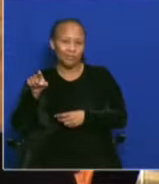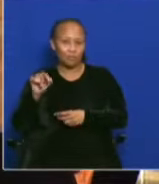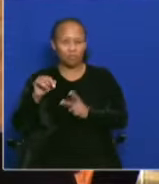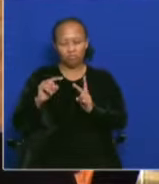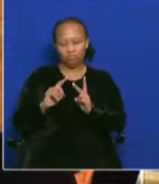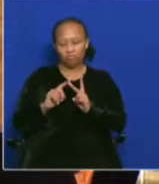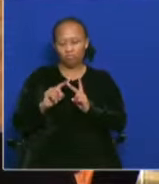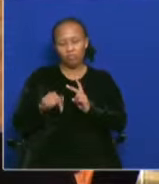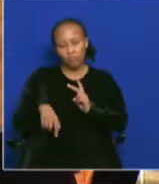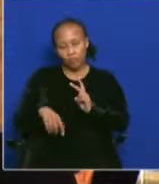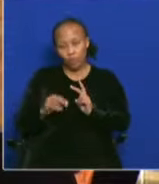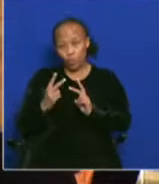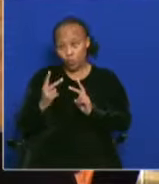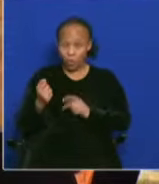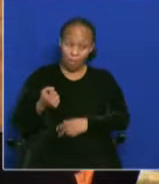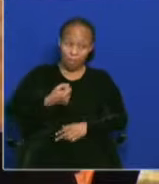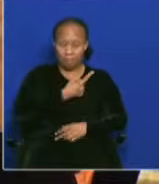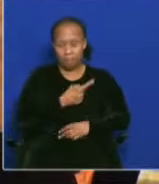You're not displaying.